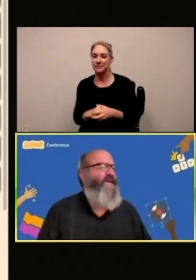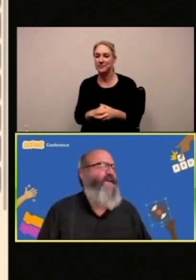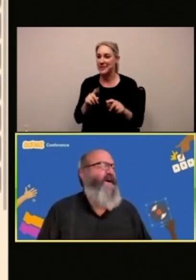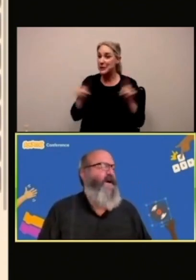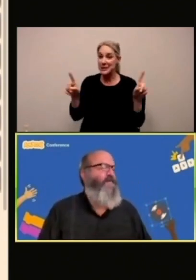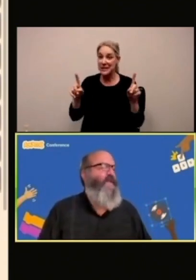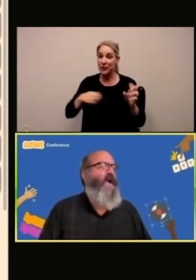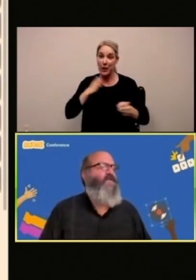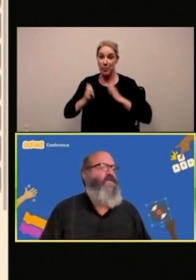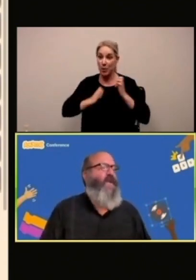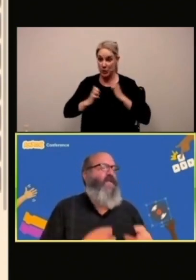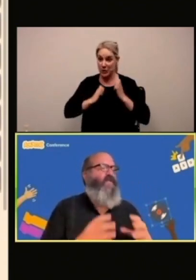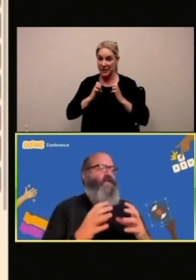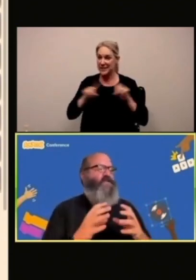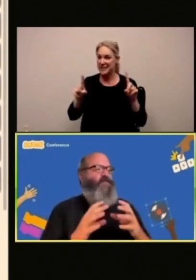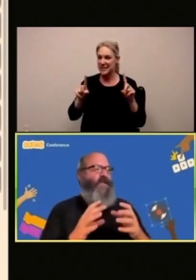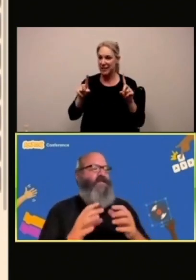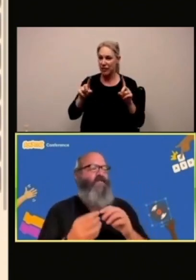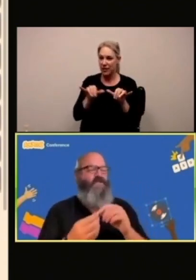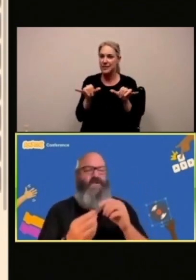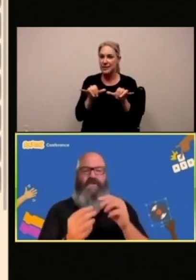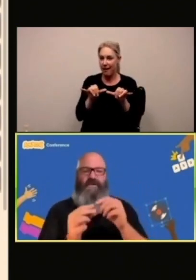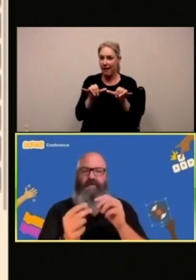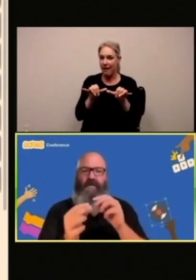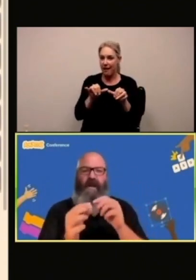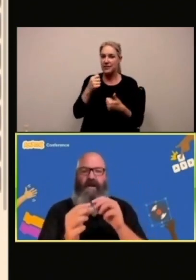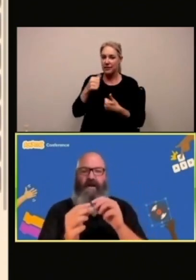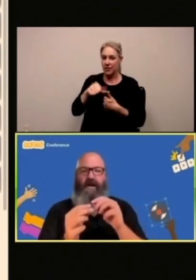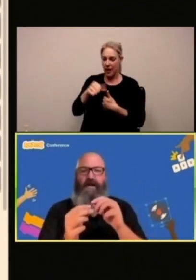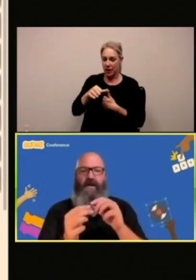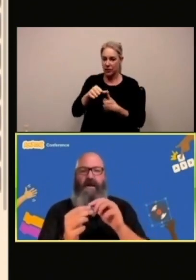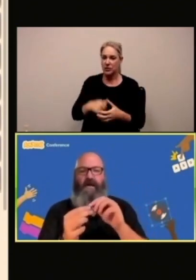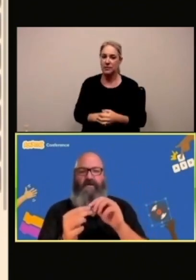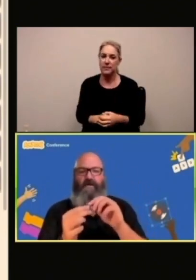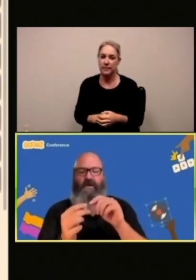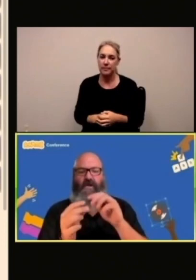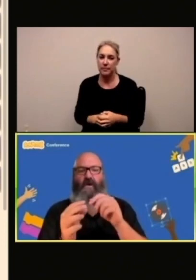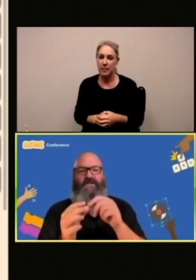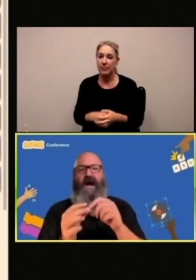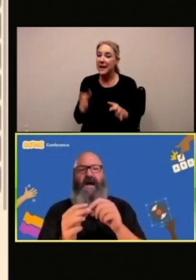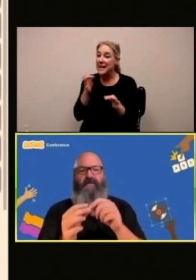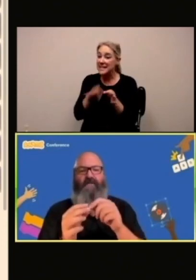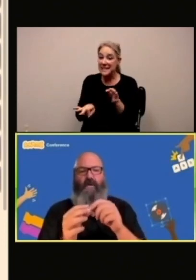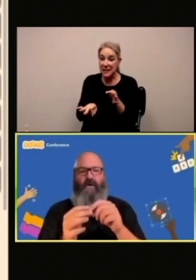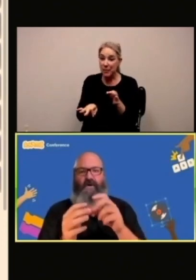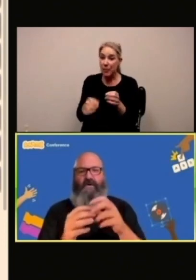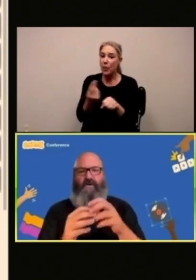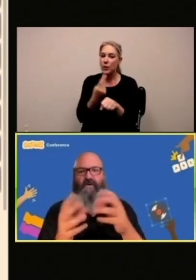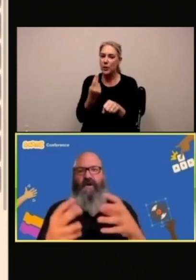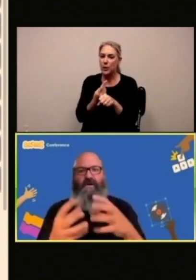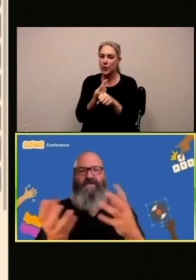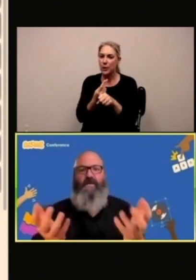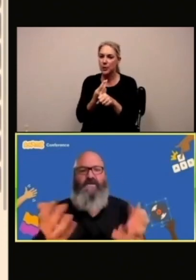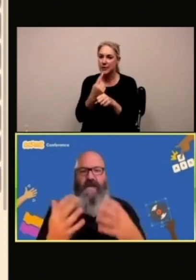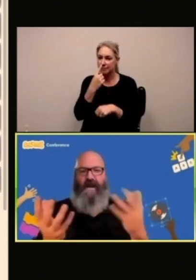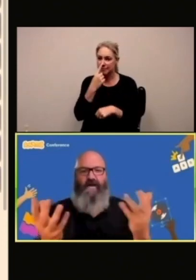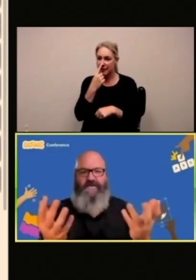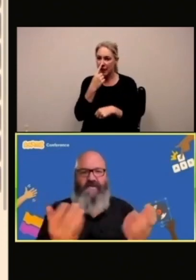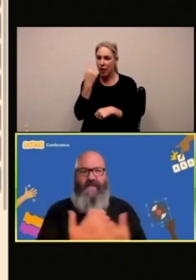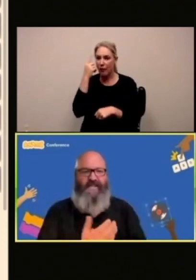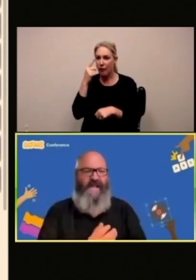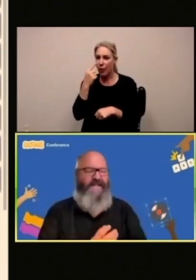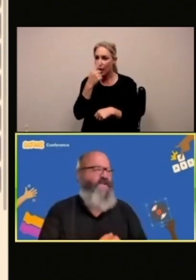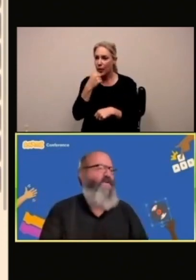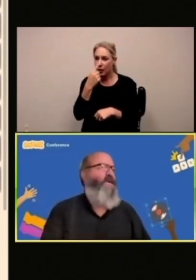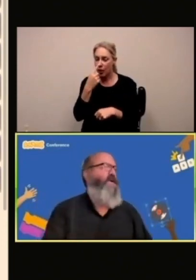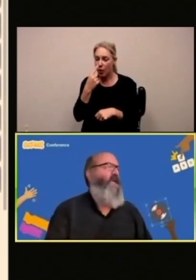So I also like the simplicity of just using something like the clothes tie for your, you know, a sandwich bag or